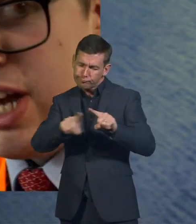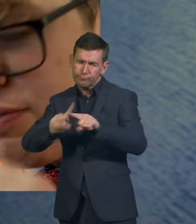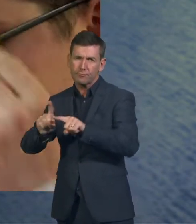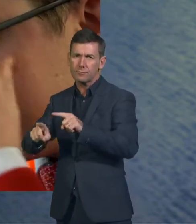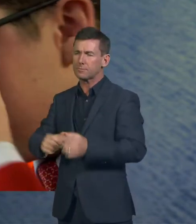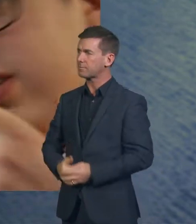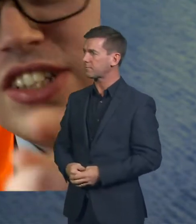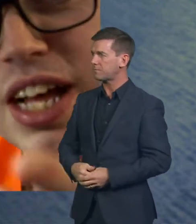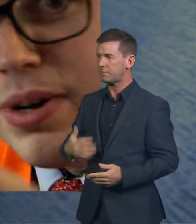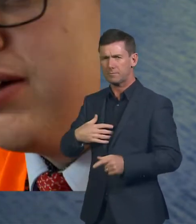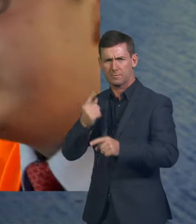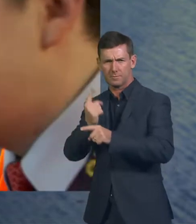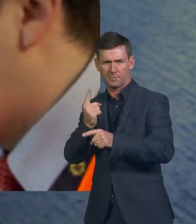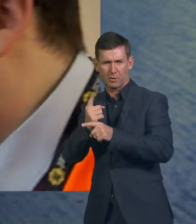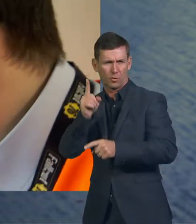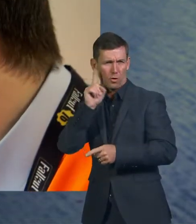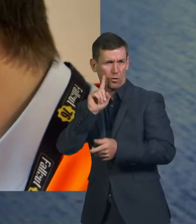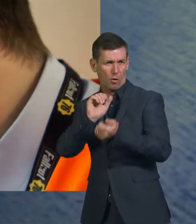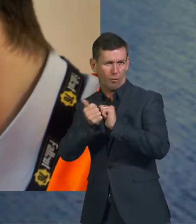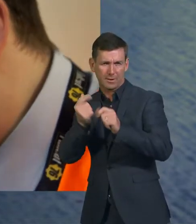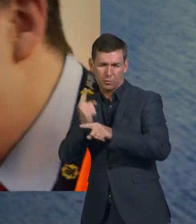Talk to the girlfriend. Didn't see that one coming, did you?